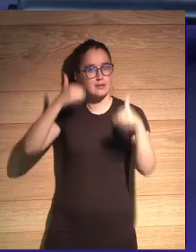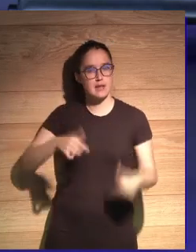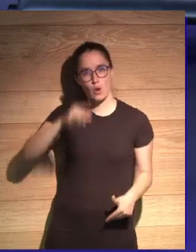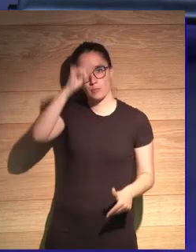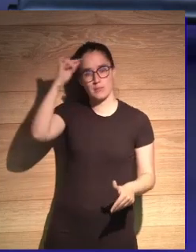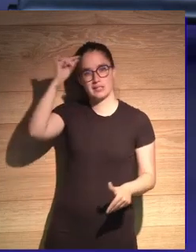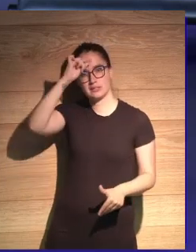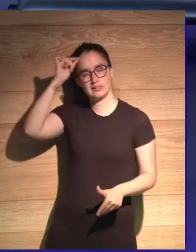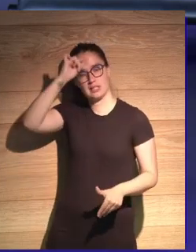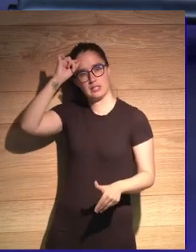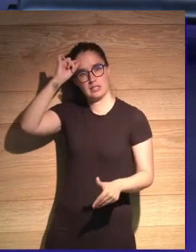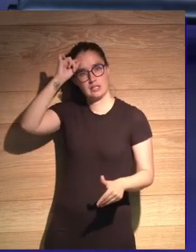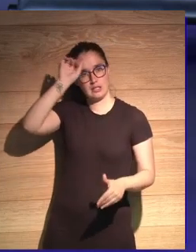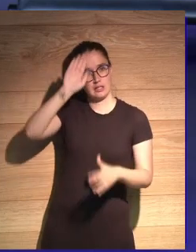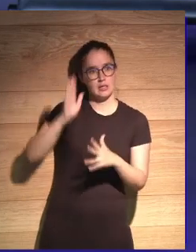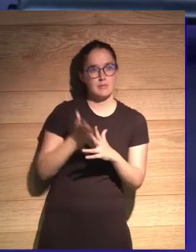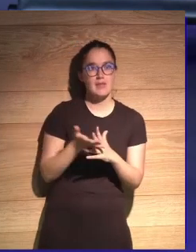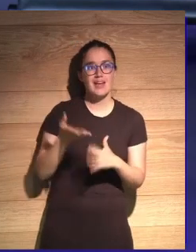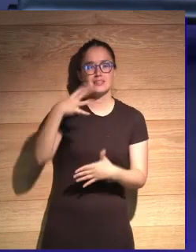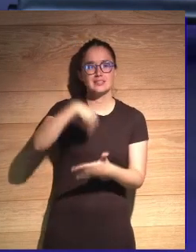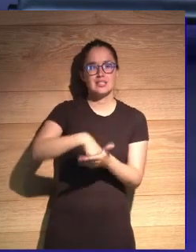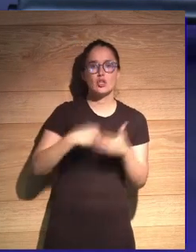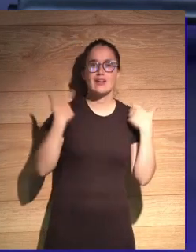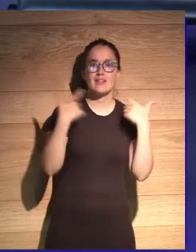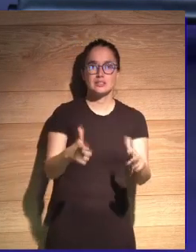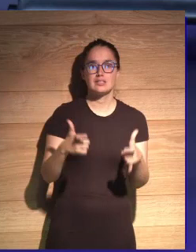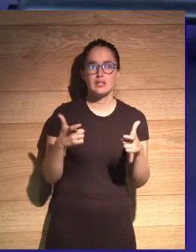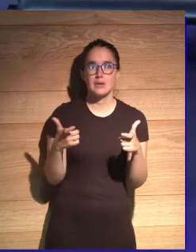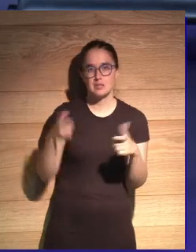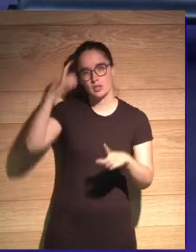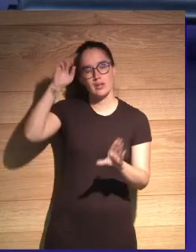These are the directors of the